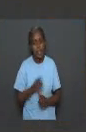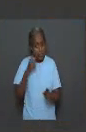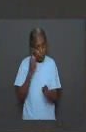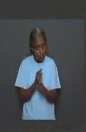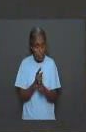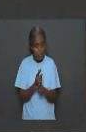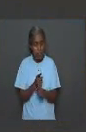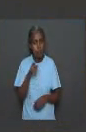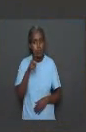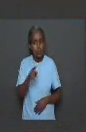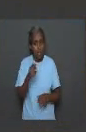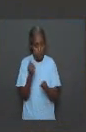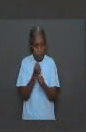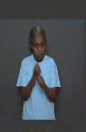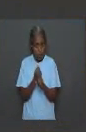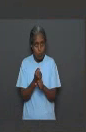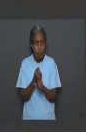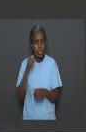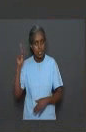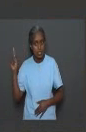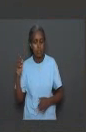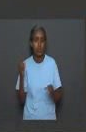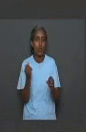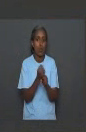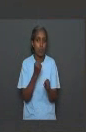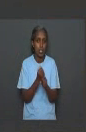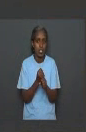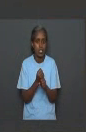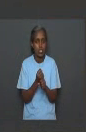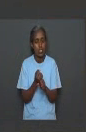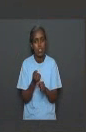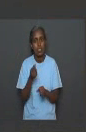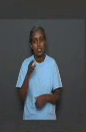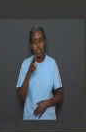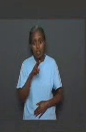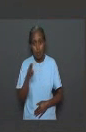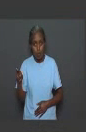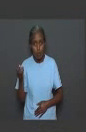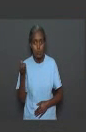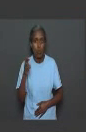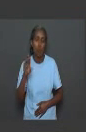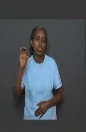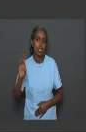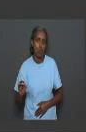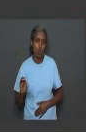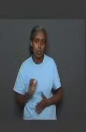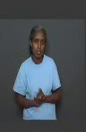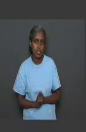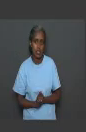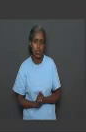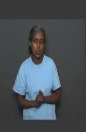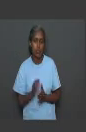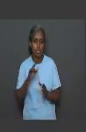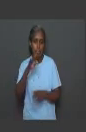In fact, you can perform these operations on either the rows or the